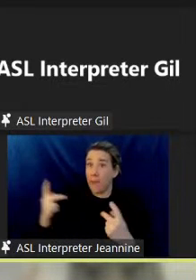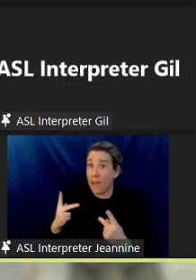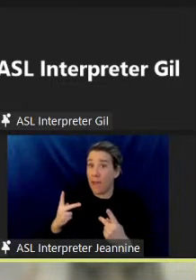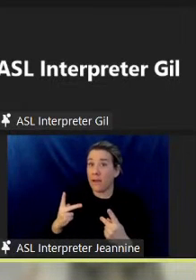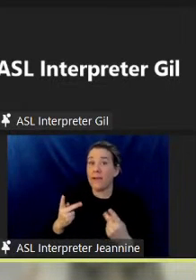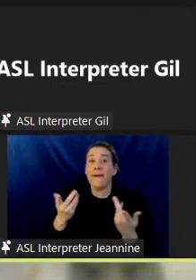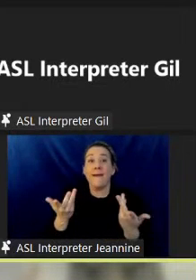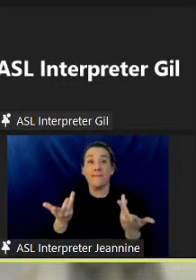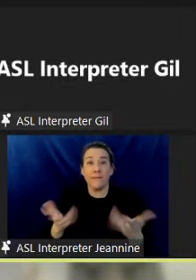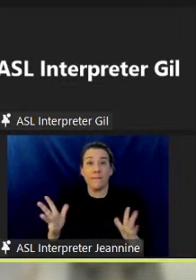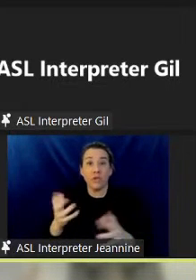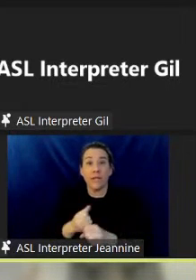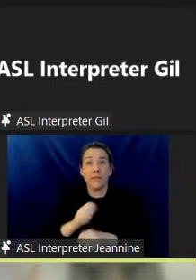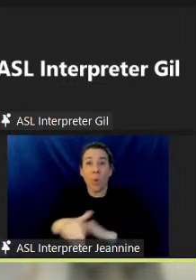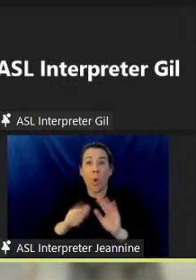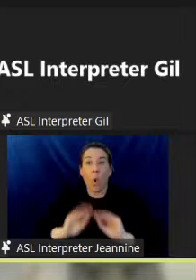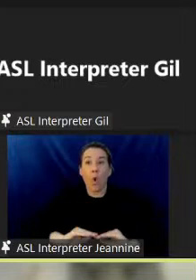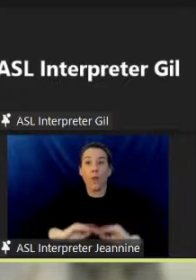the appropriate